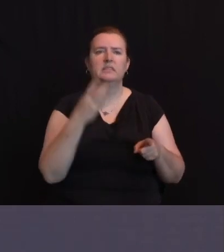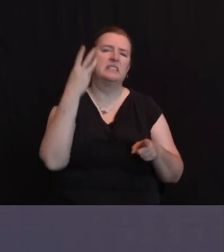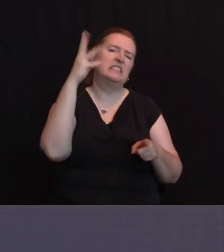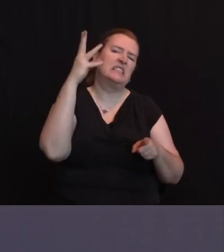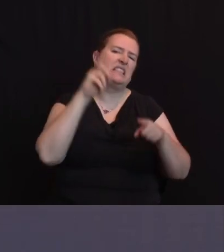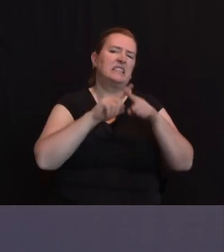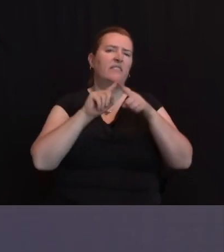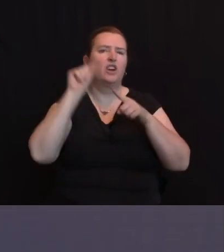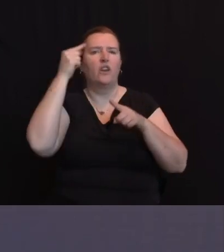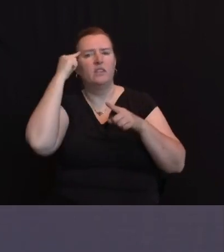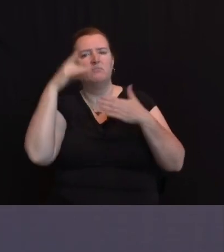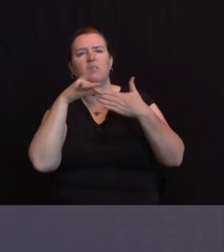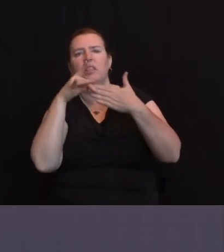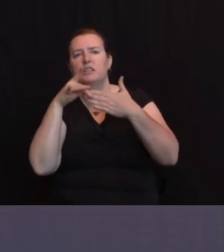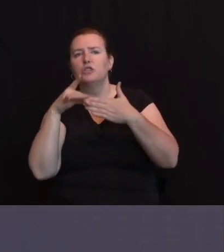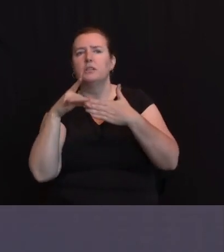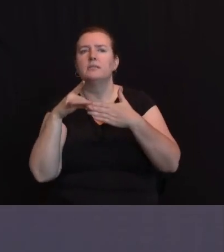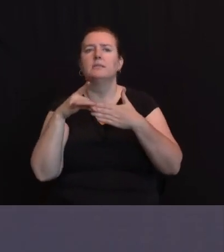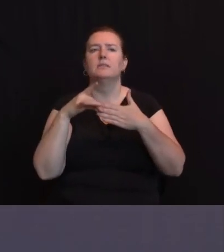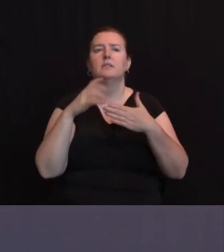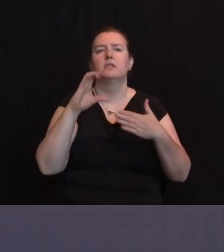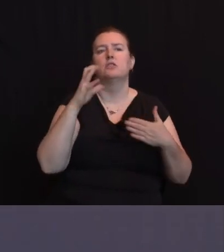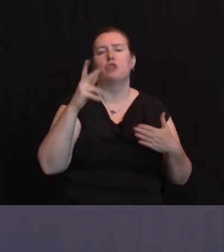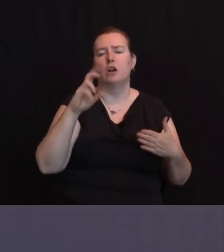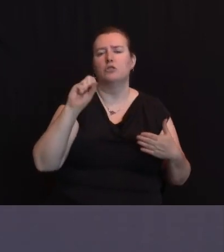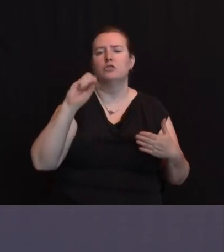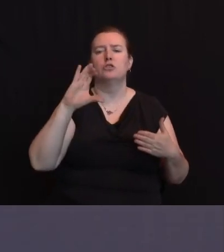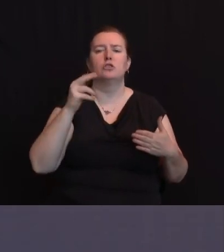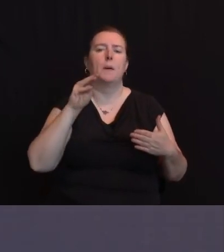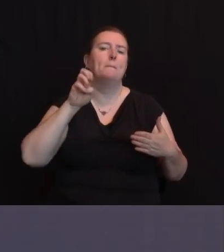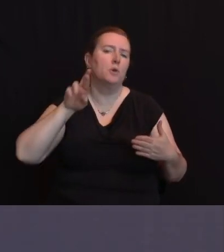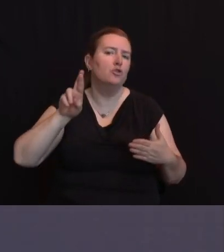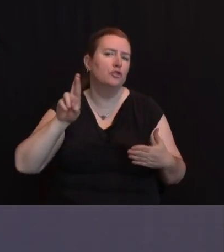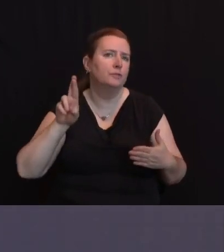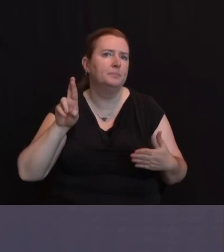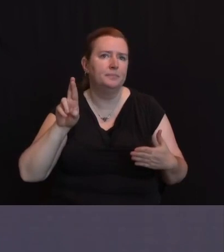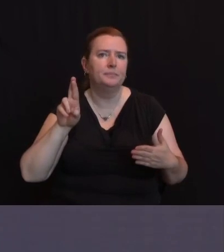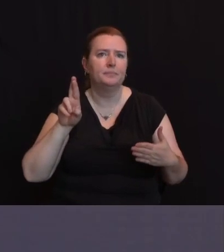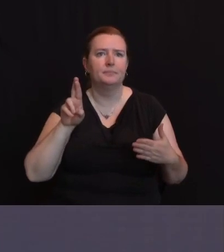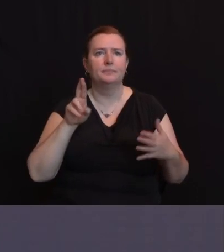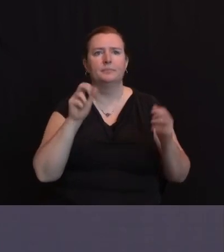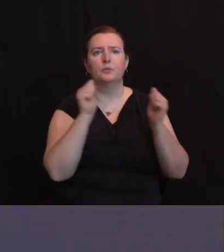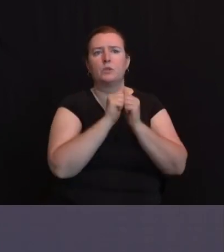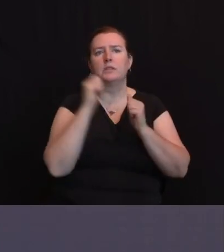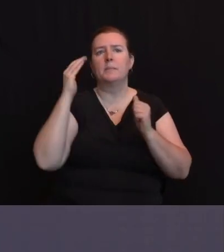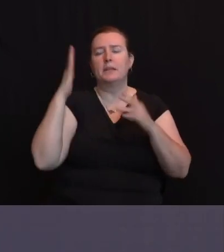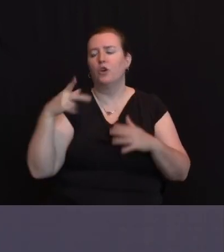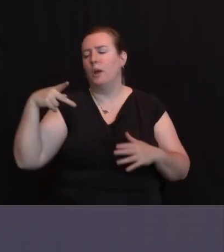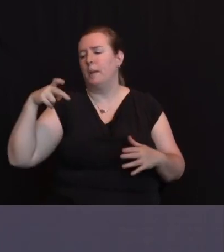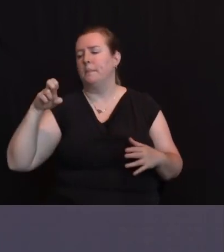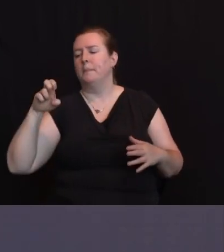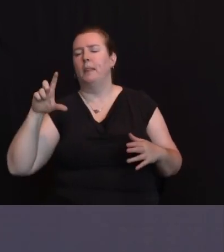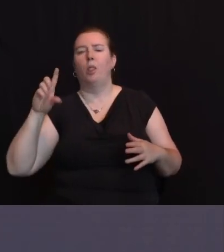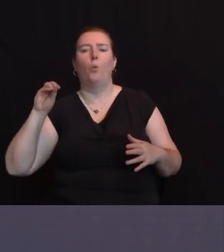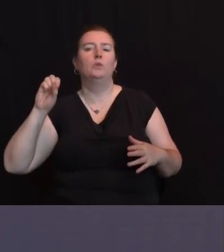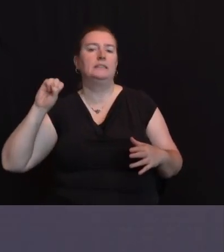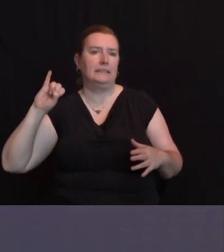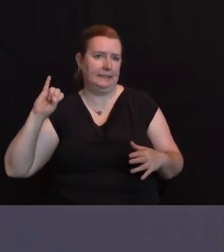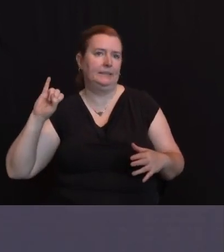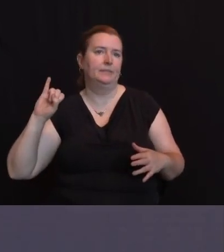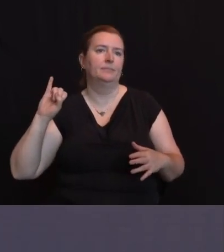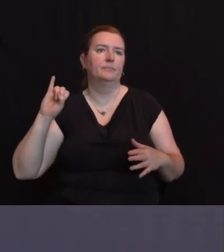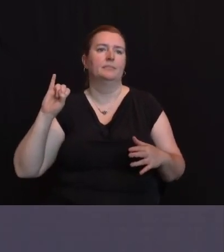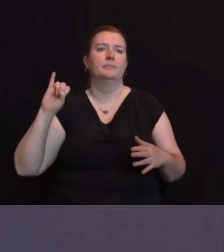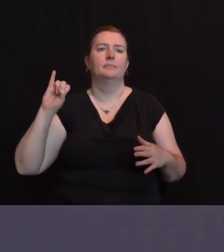Schumer. And, you know, he's in there with Speaker Pelosi, Secretary Mnuchin, with whom I've also had a number of exchanges